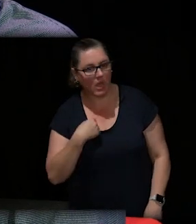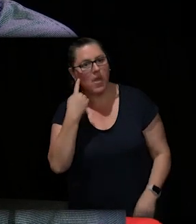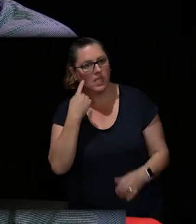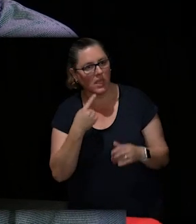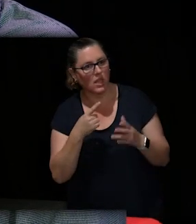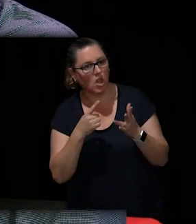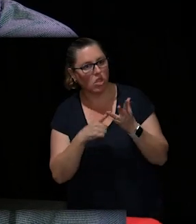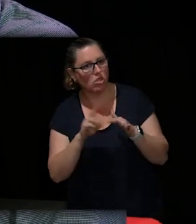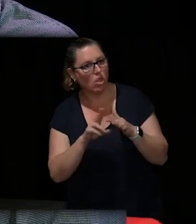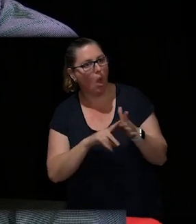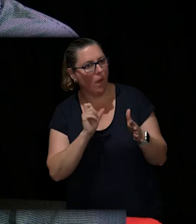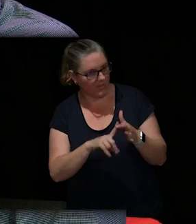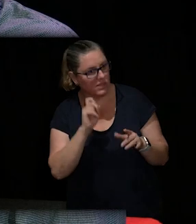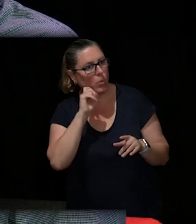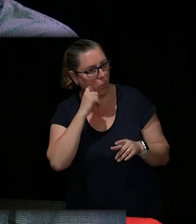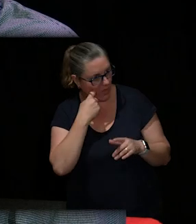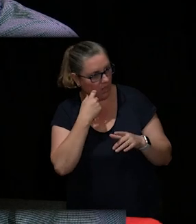the country, arguably in the world.